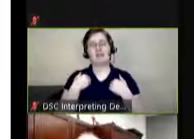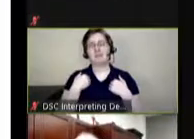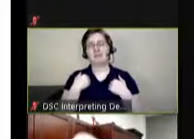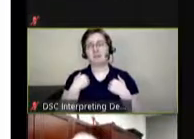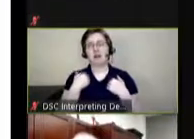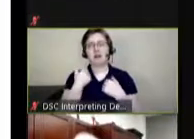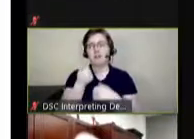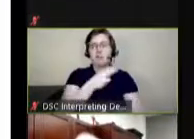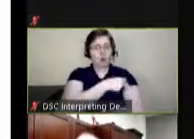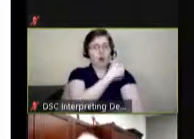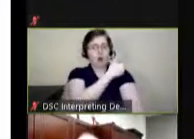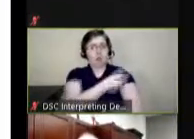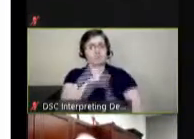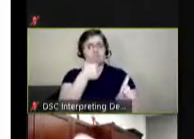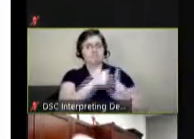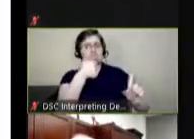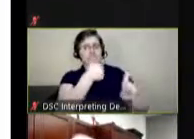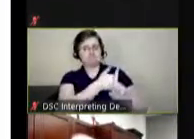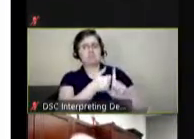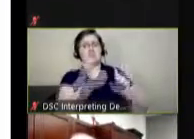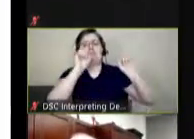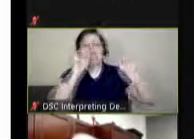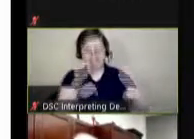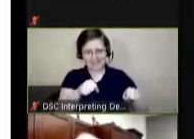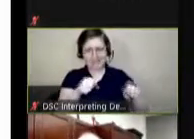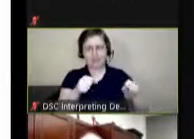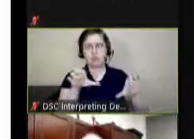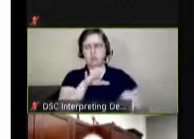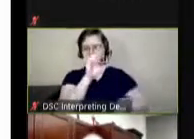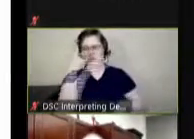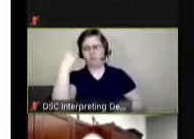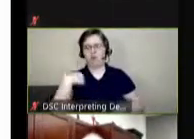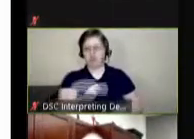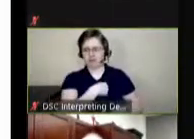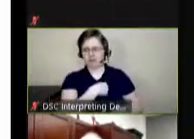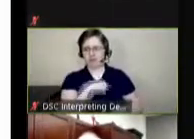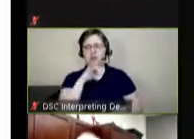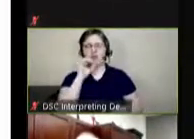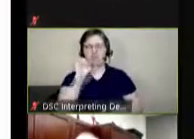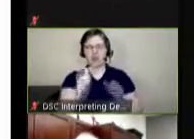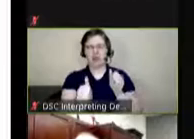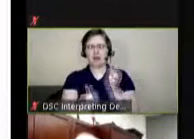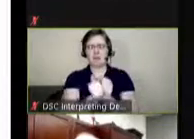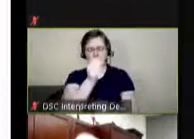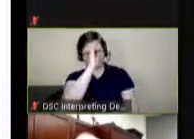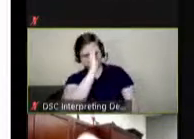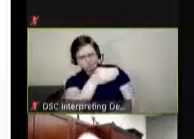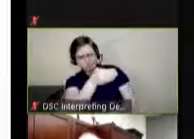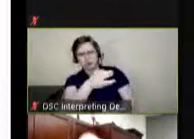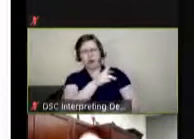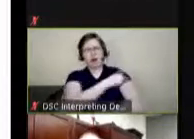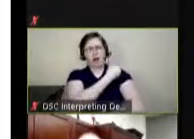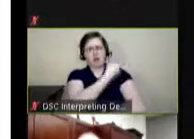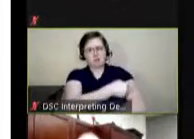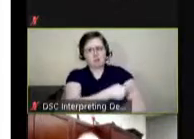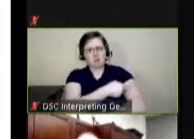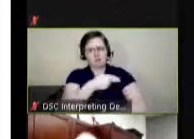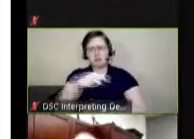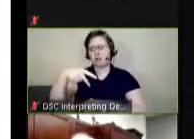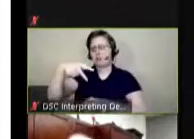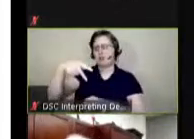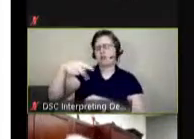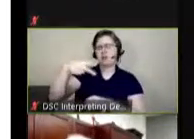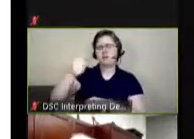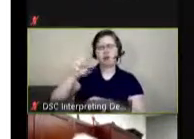a couple of hospitals that do have the ability to store that. So that vaccine has mainly went to those hospitals and our pharmacies.